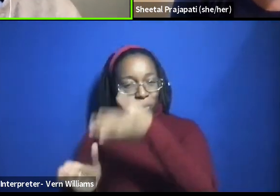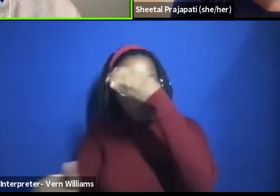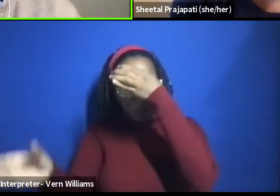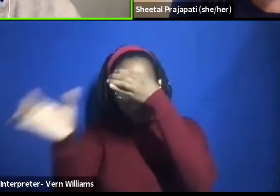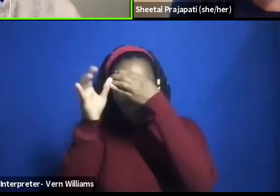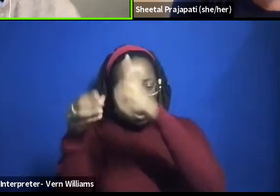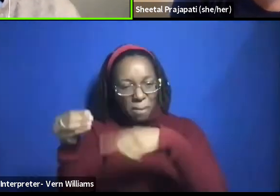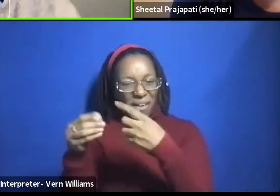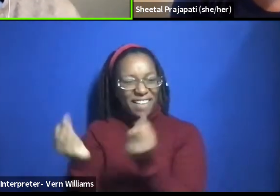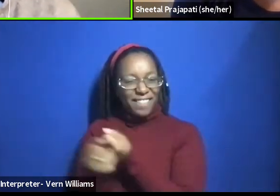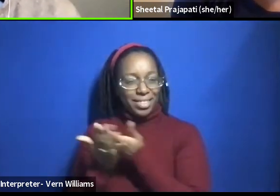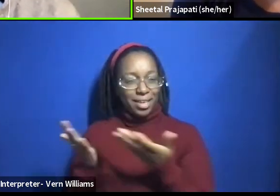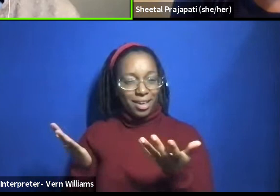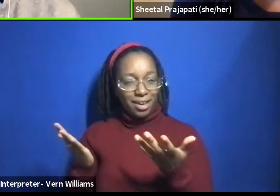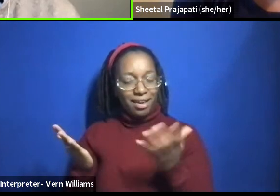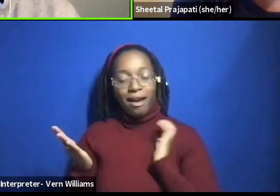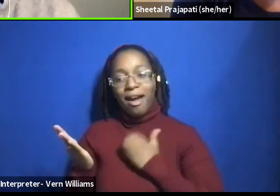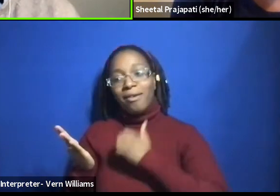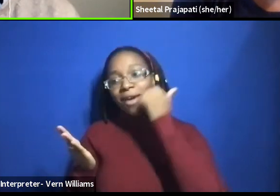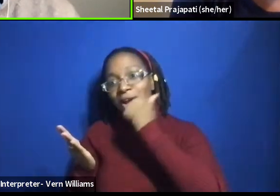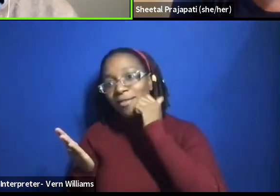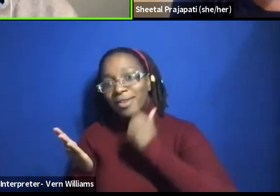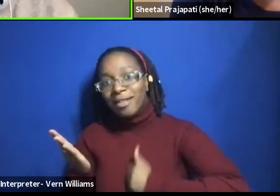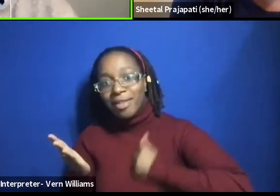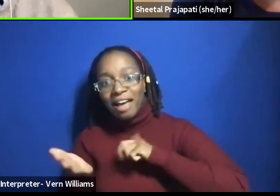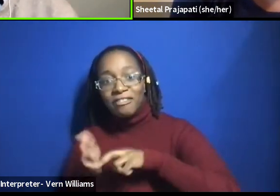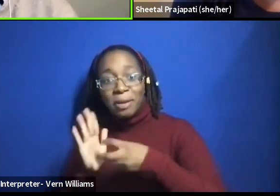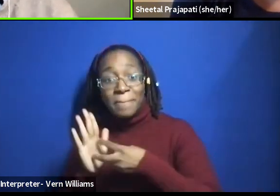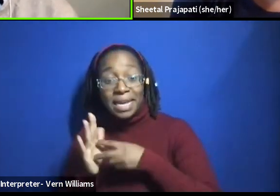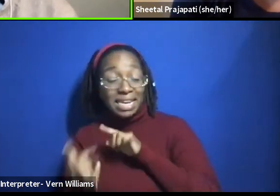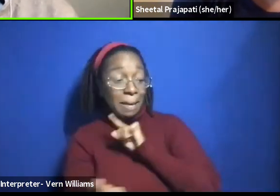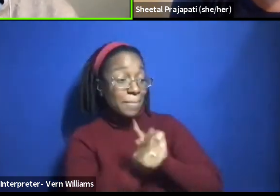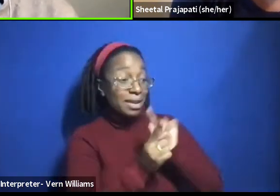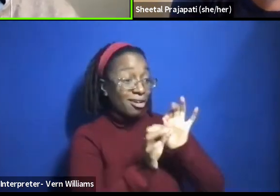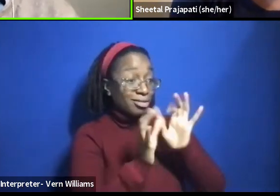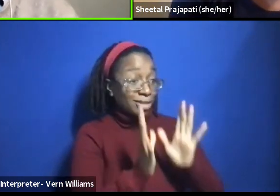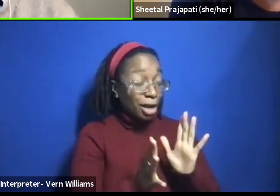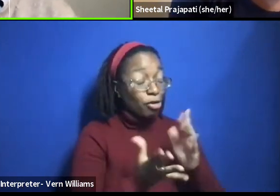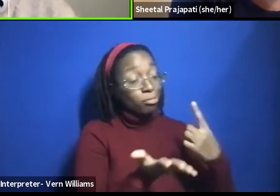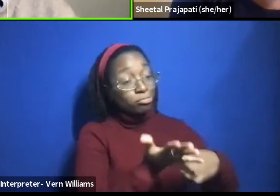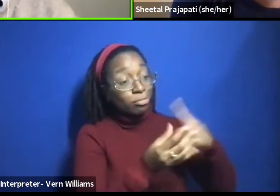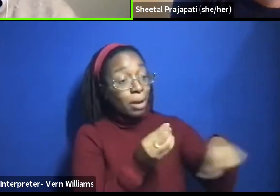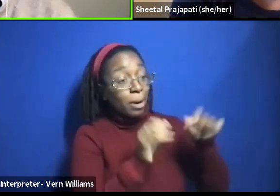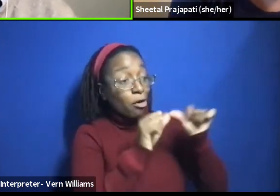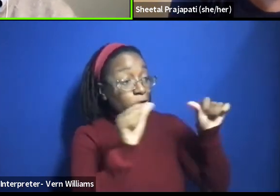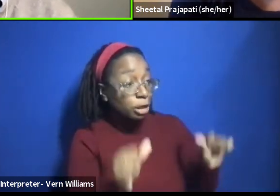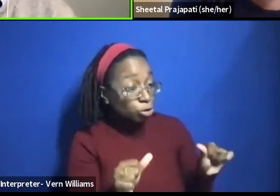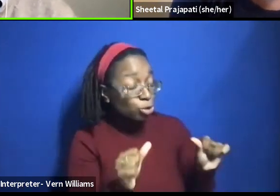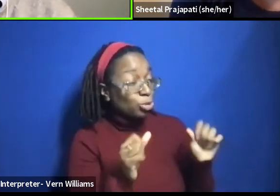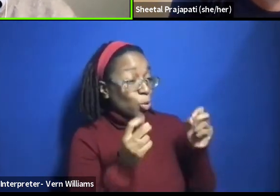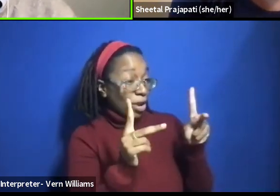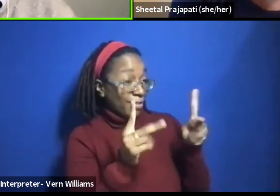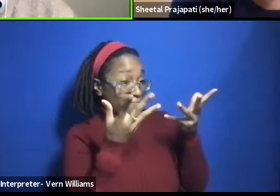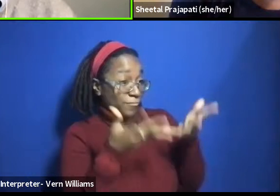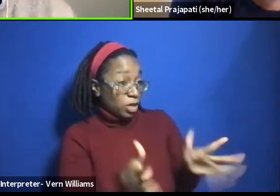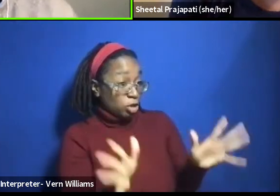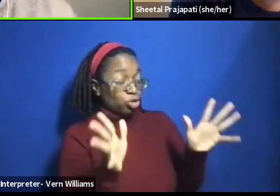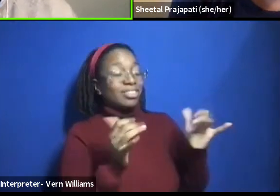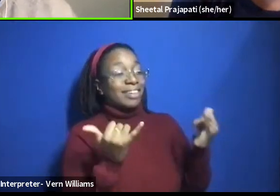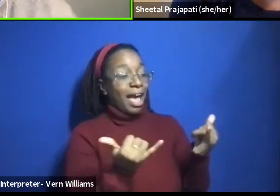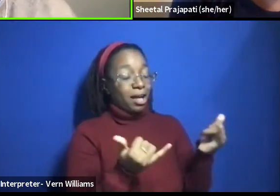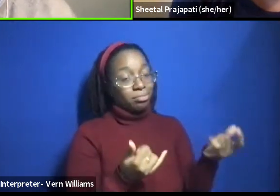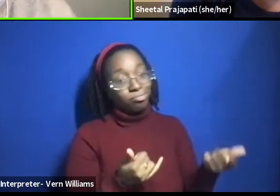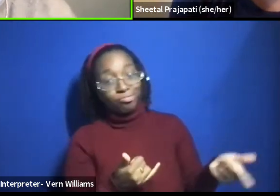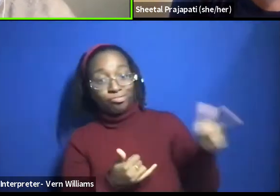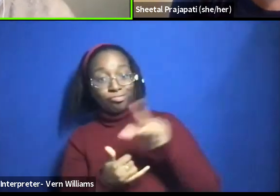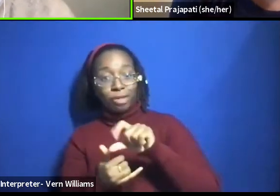our regular day in our lives would be like meeting with a curator about Yugoslavian architecture. And the next meeting was really with a curator who was organizing